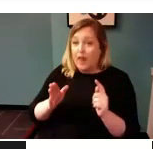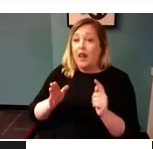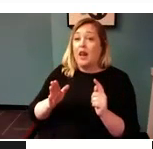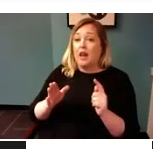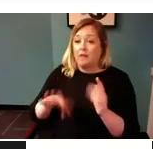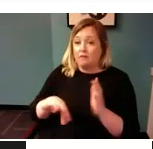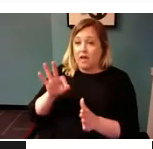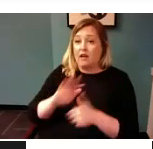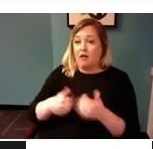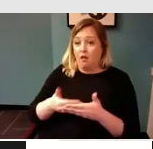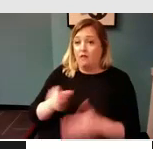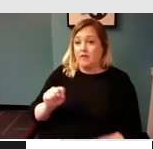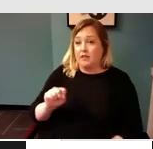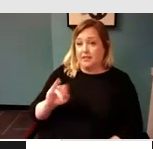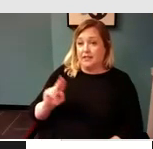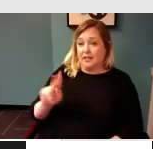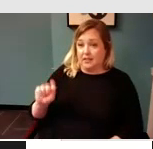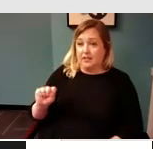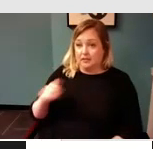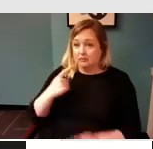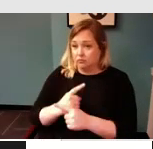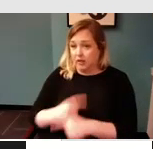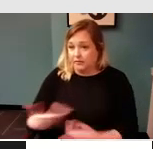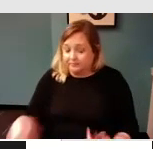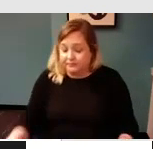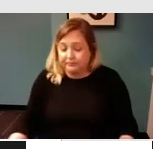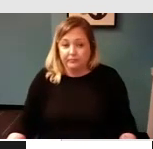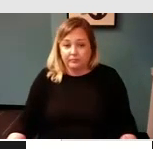there, right? So if we go back to that particular example here,